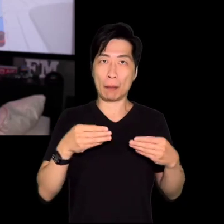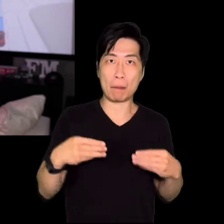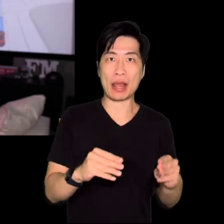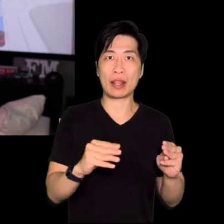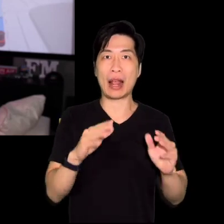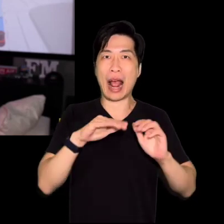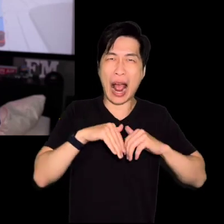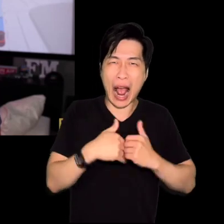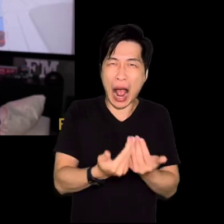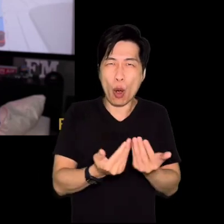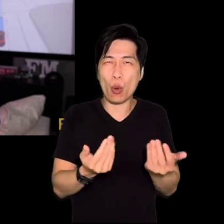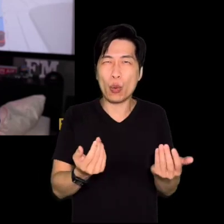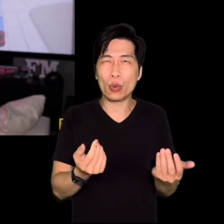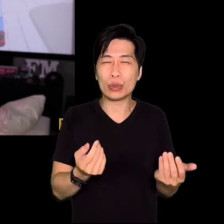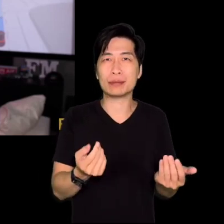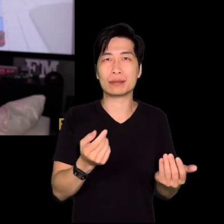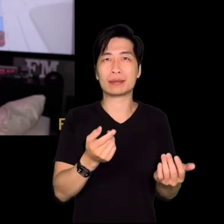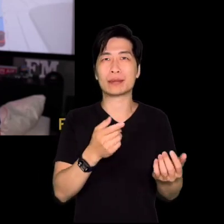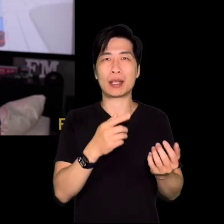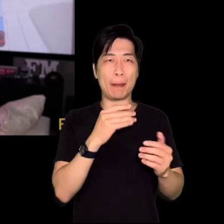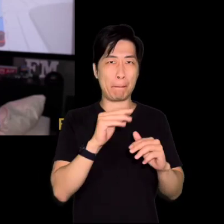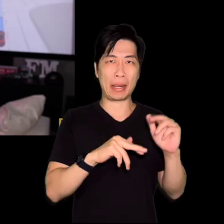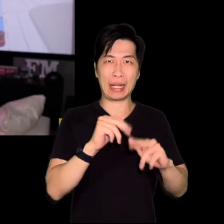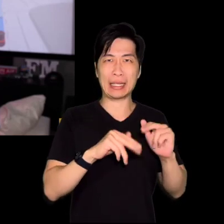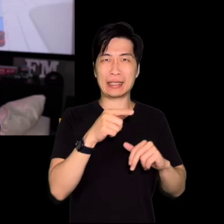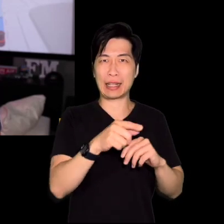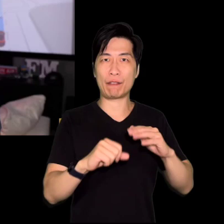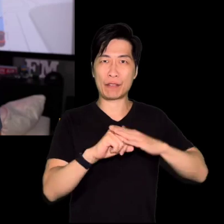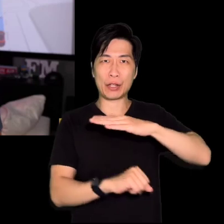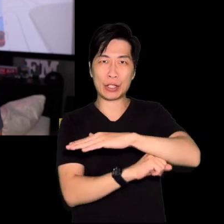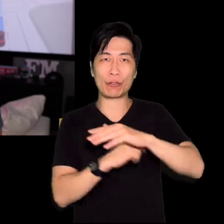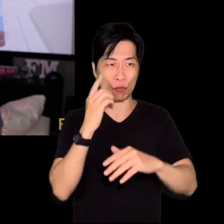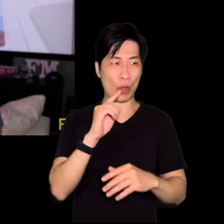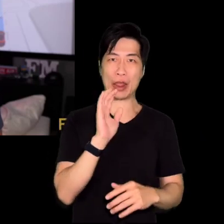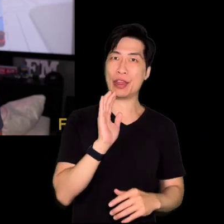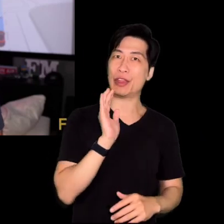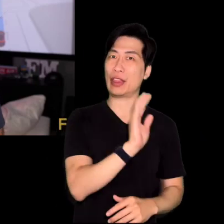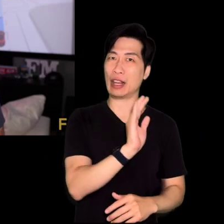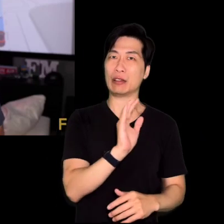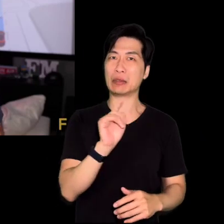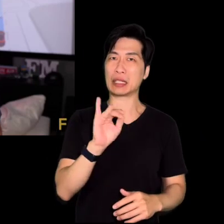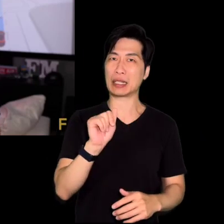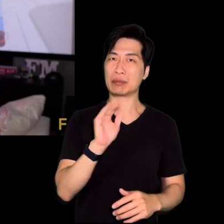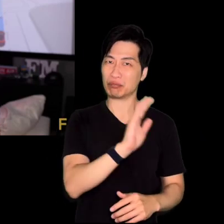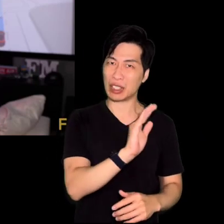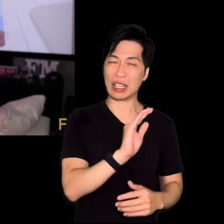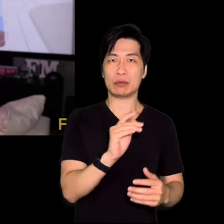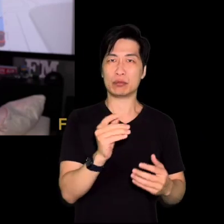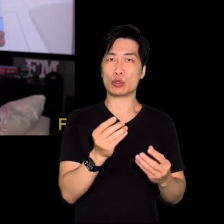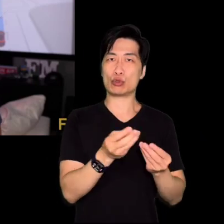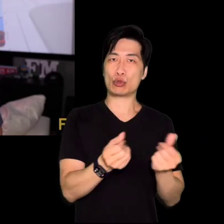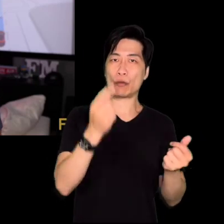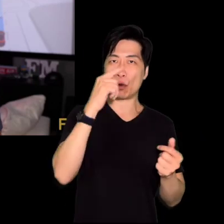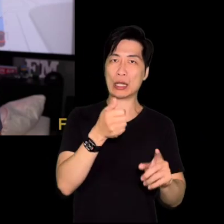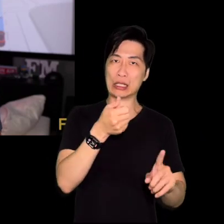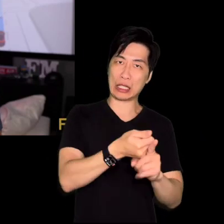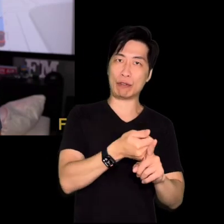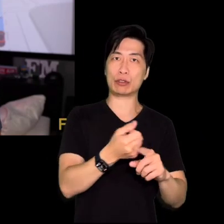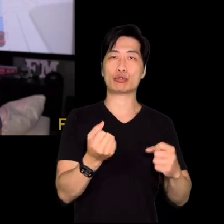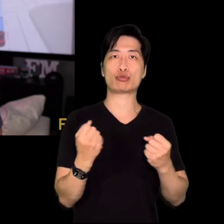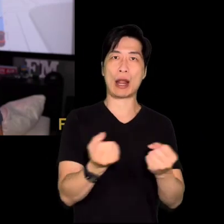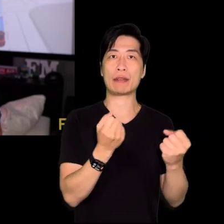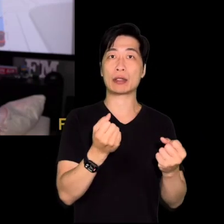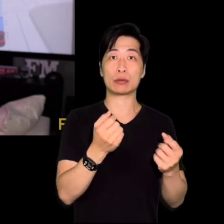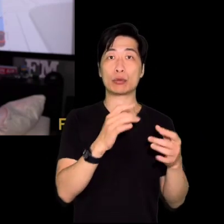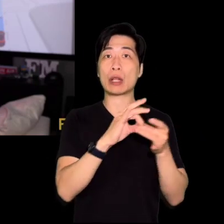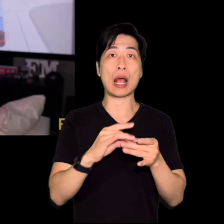the methodology as it pertains to how they're building the foundation for their solution for self-driving, which is going to be